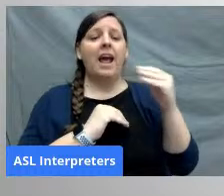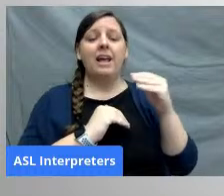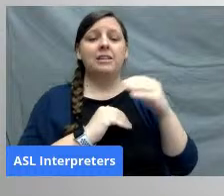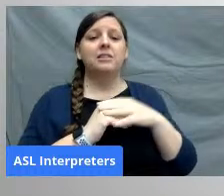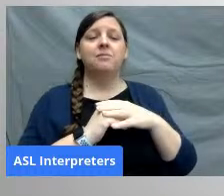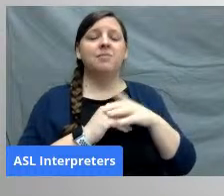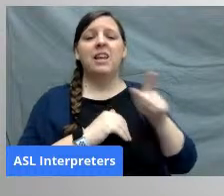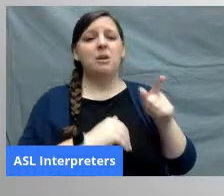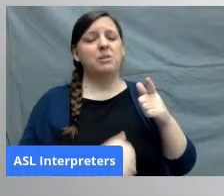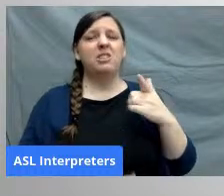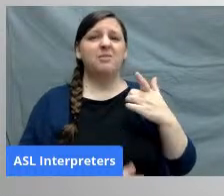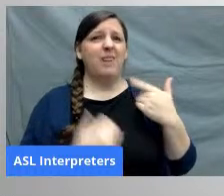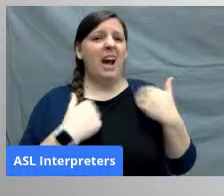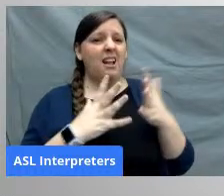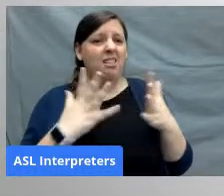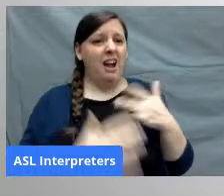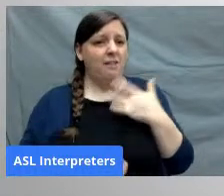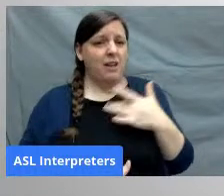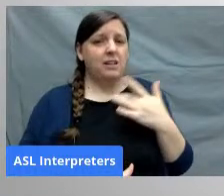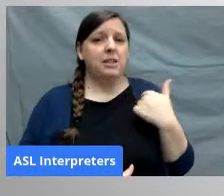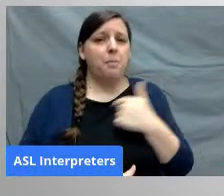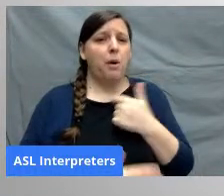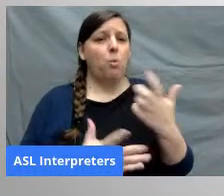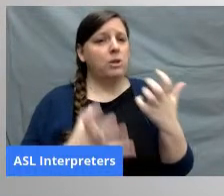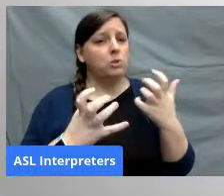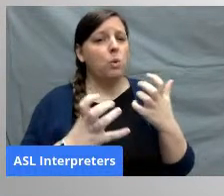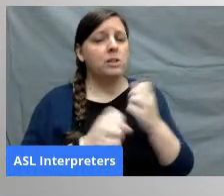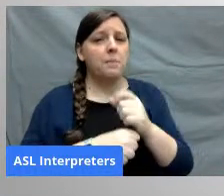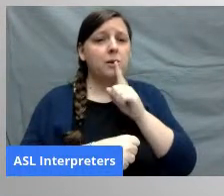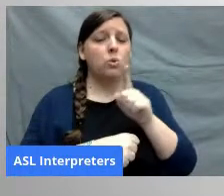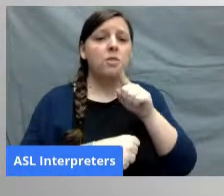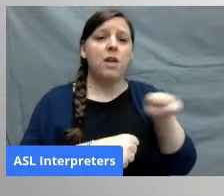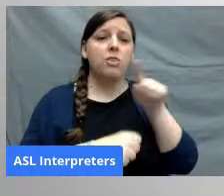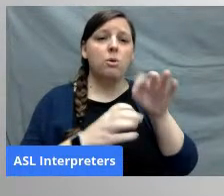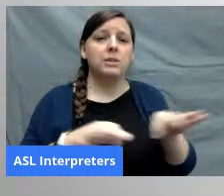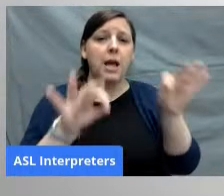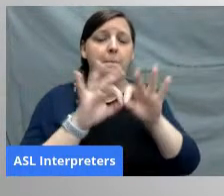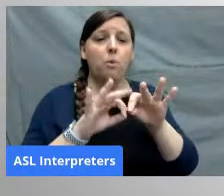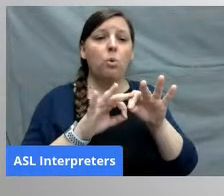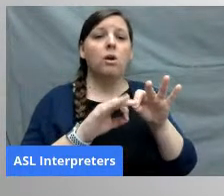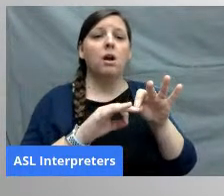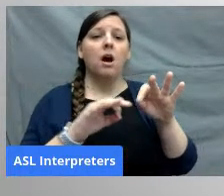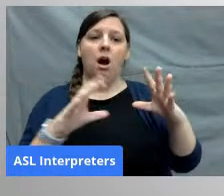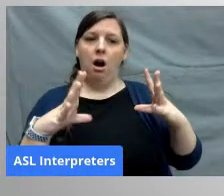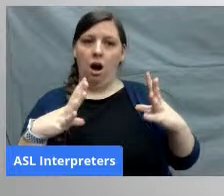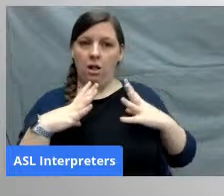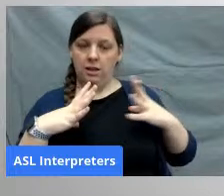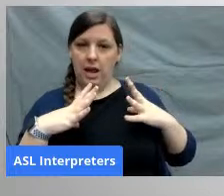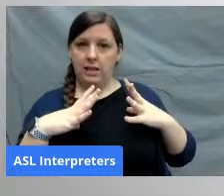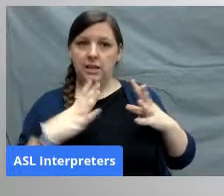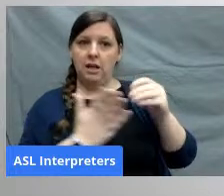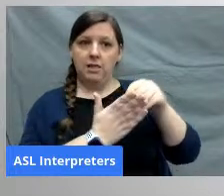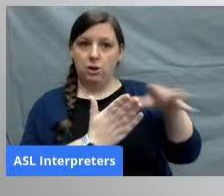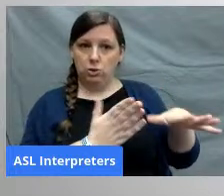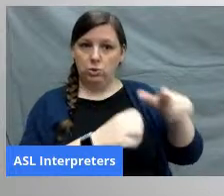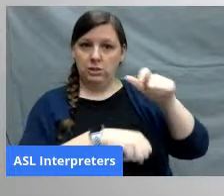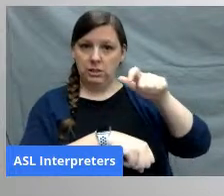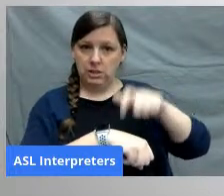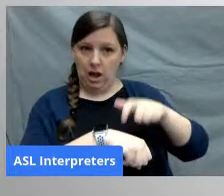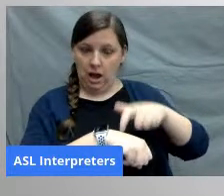we just want to make sure that those important holidays that are designated as student time off so they can do other things